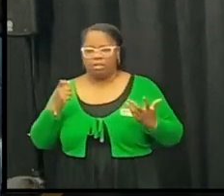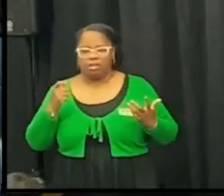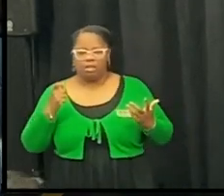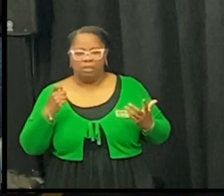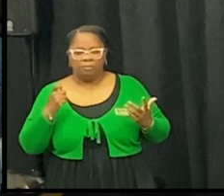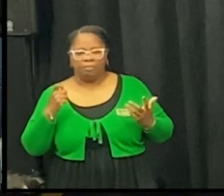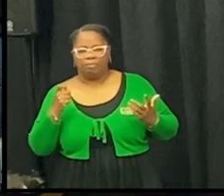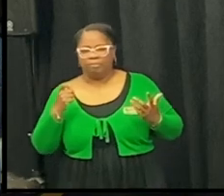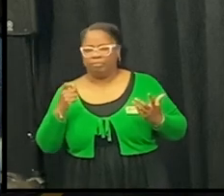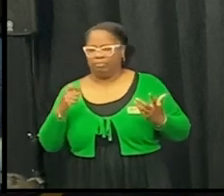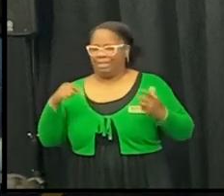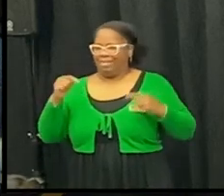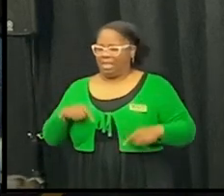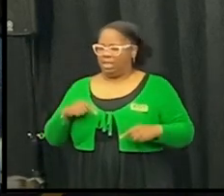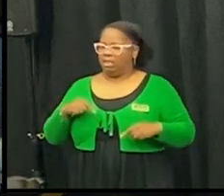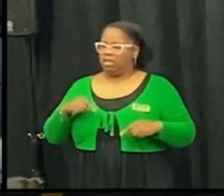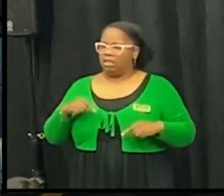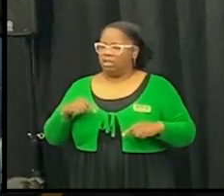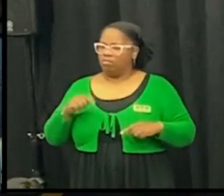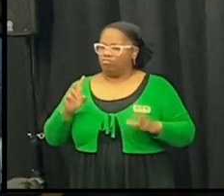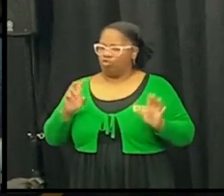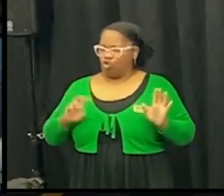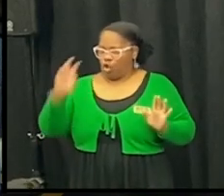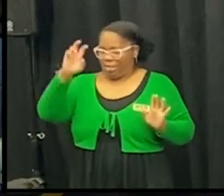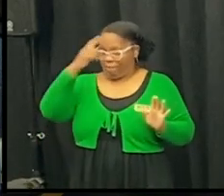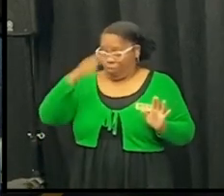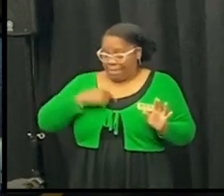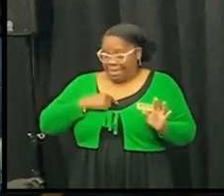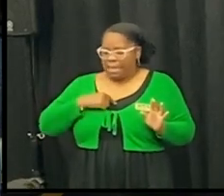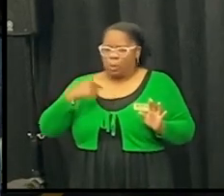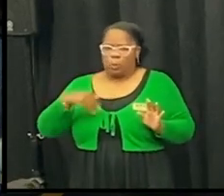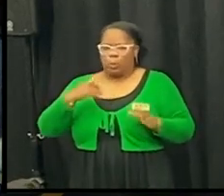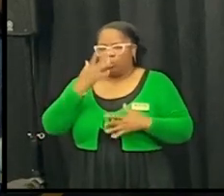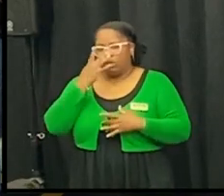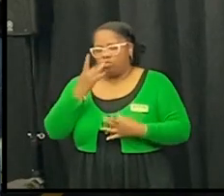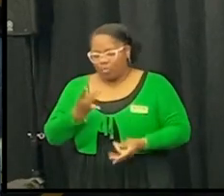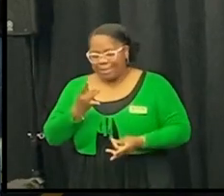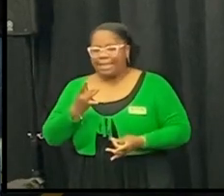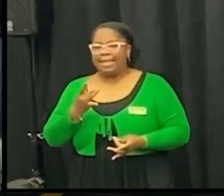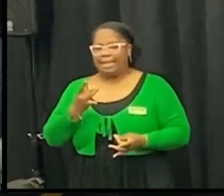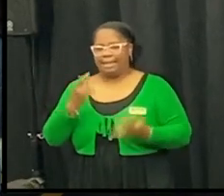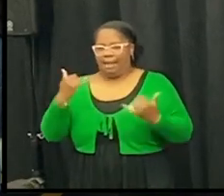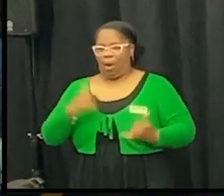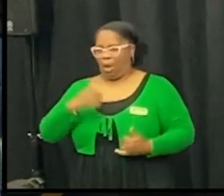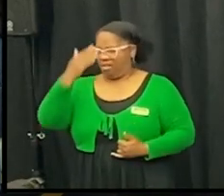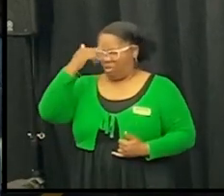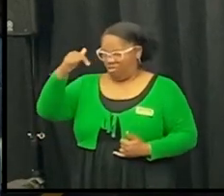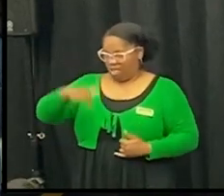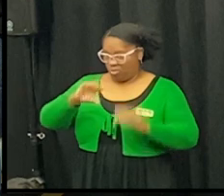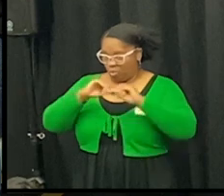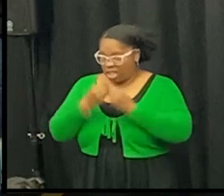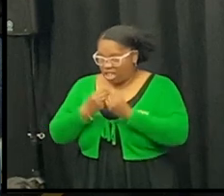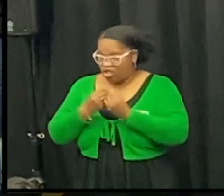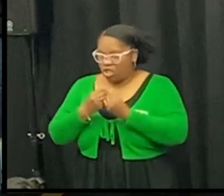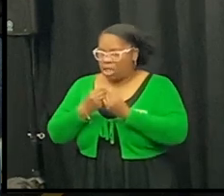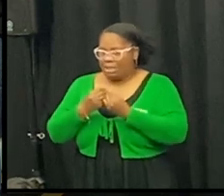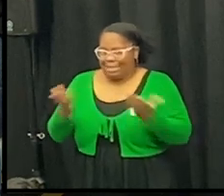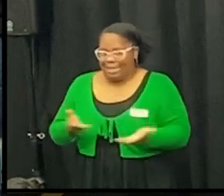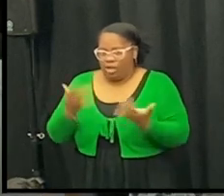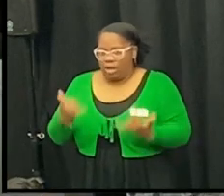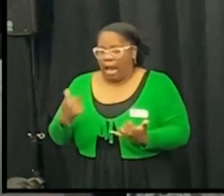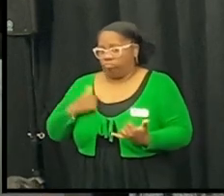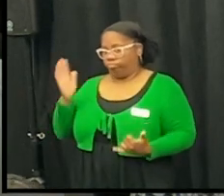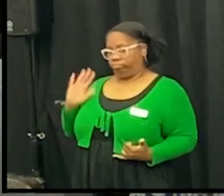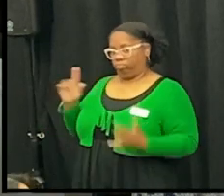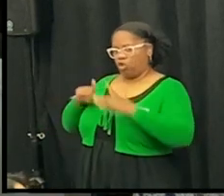it's been such an interesting journey for me, and to know that this organization exists now, which it didn't when I was starting